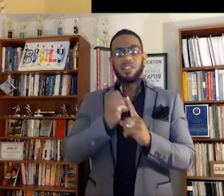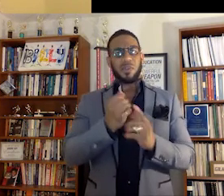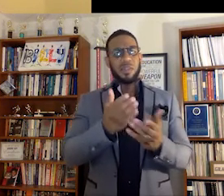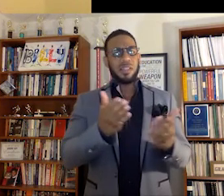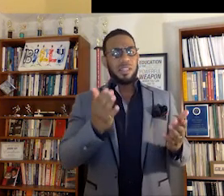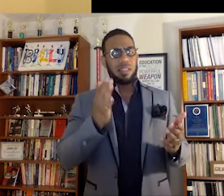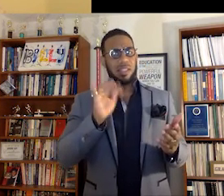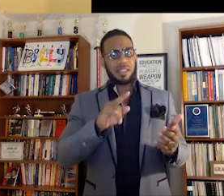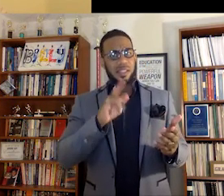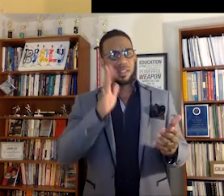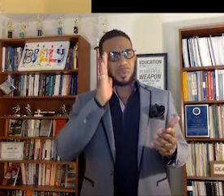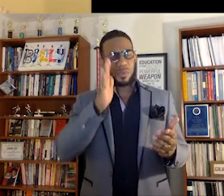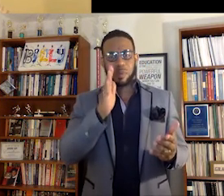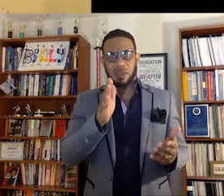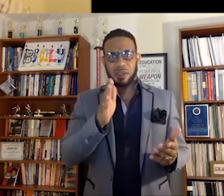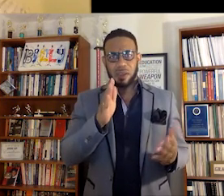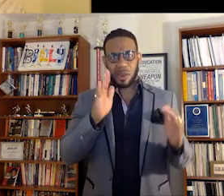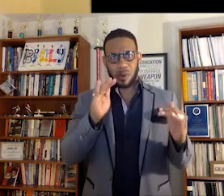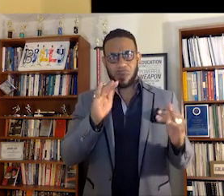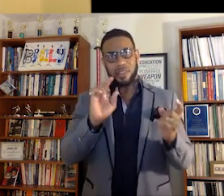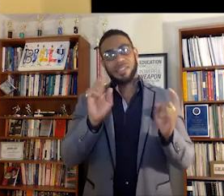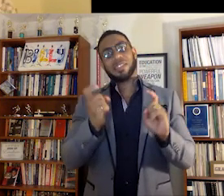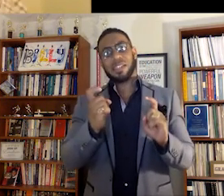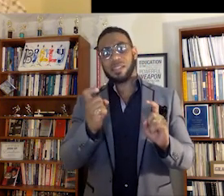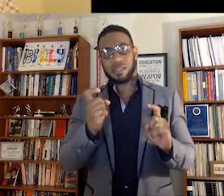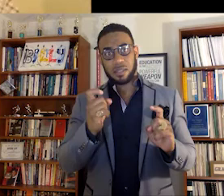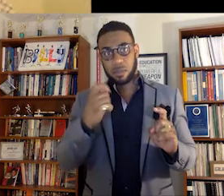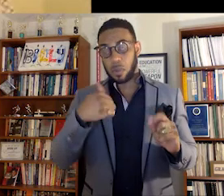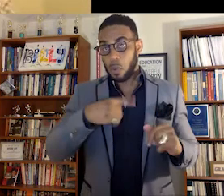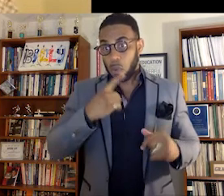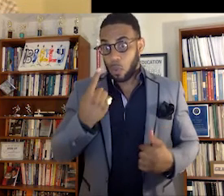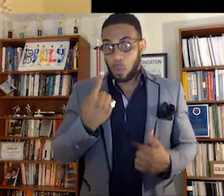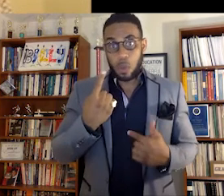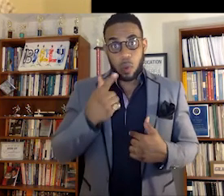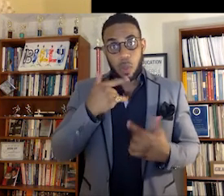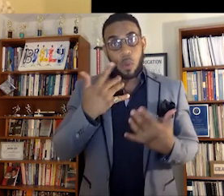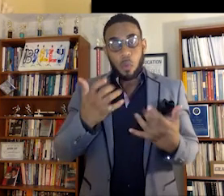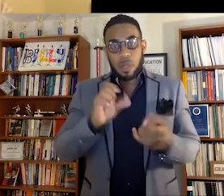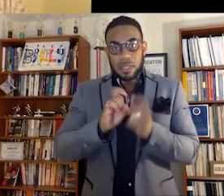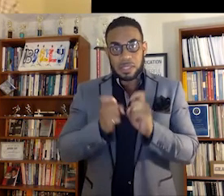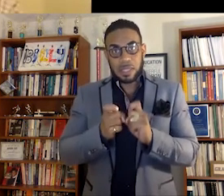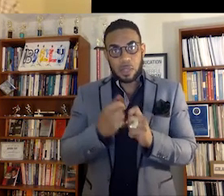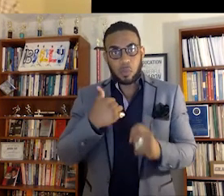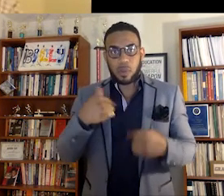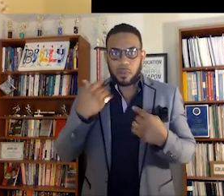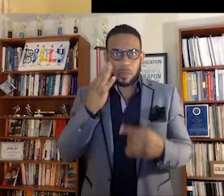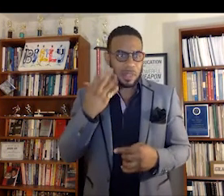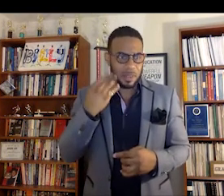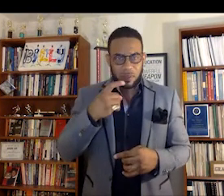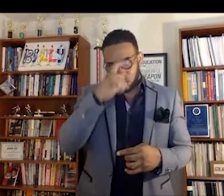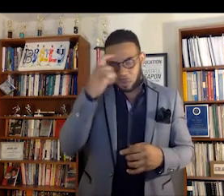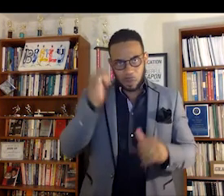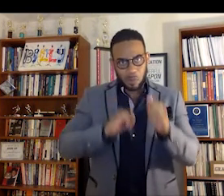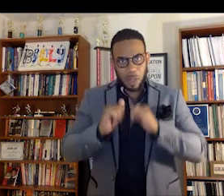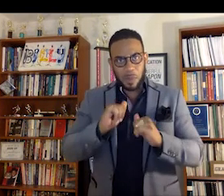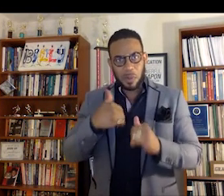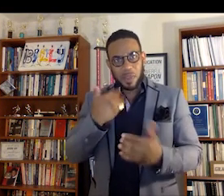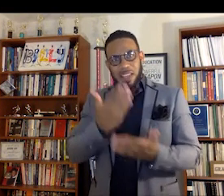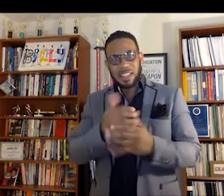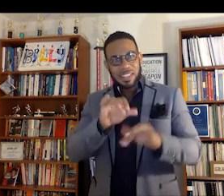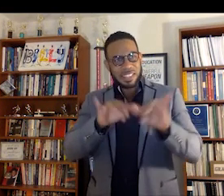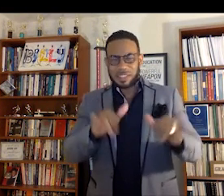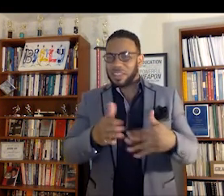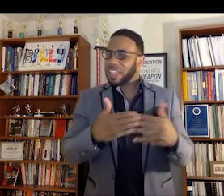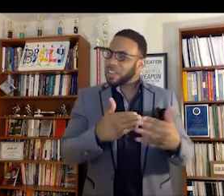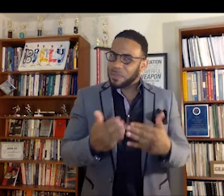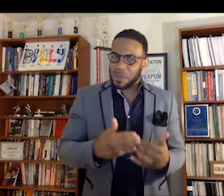situation that's gonna hopefully change, because we're the ones that want to change it because we've been through the trauma. And then we get into the system, and